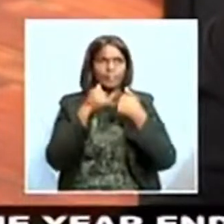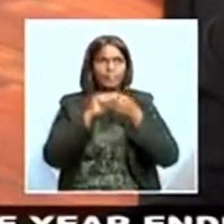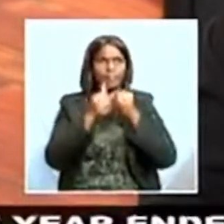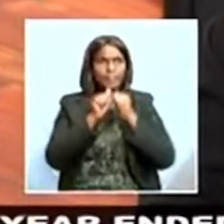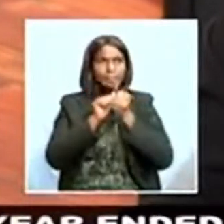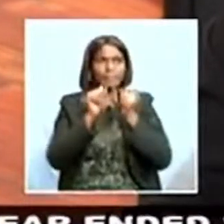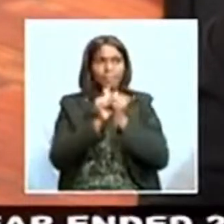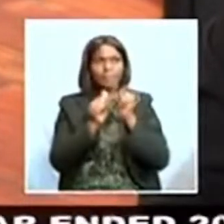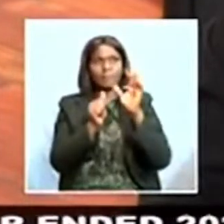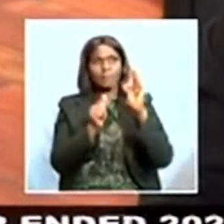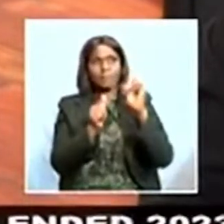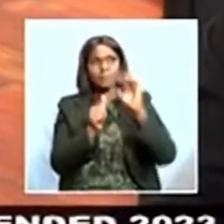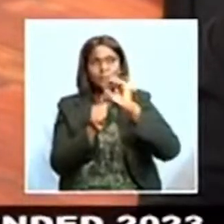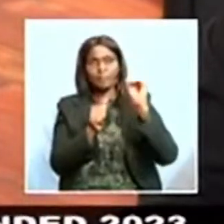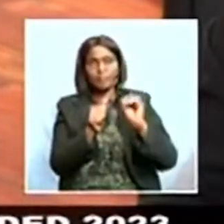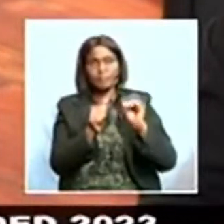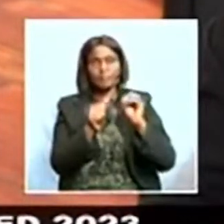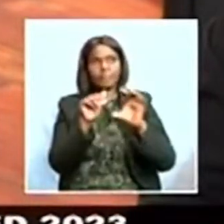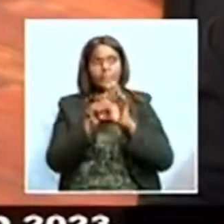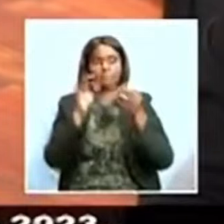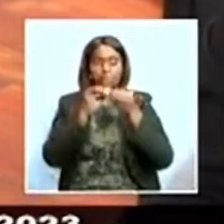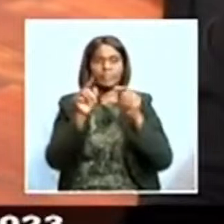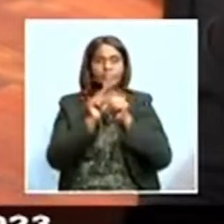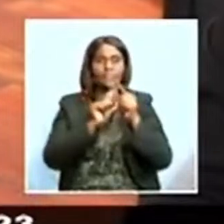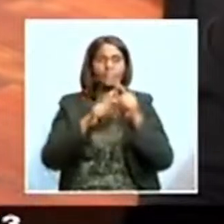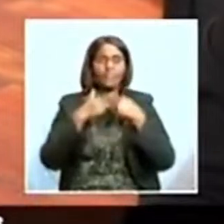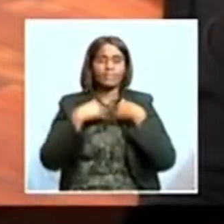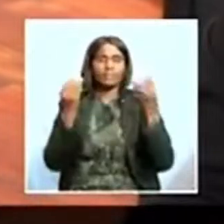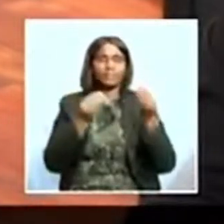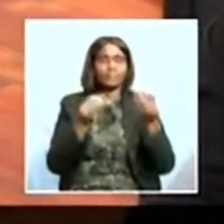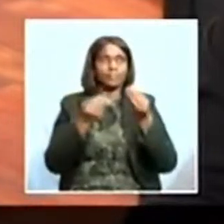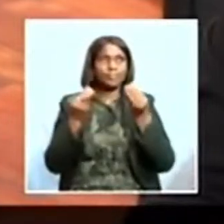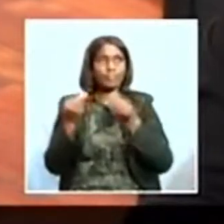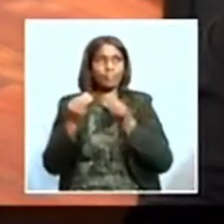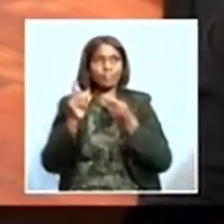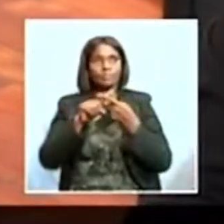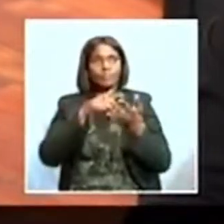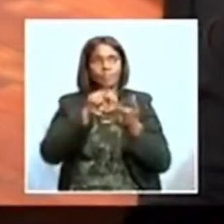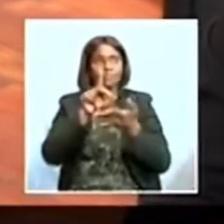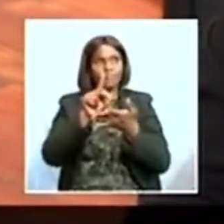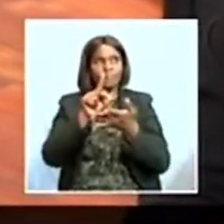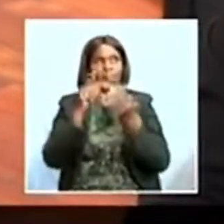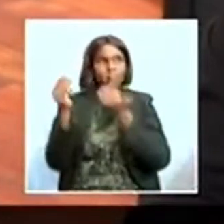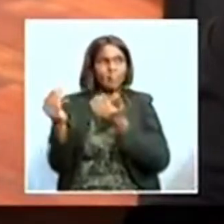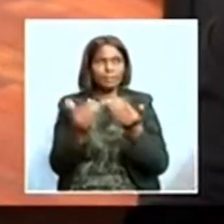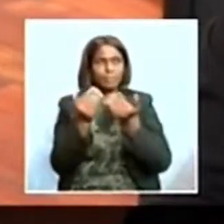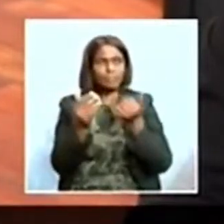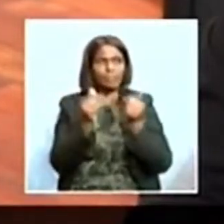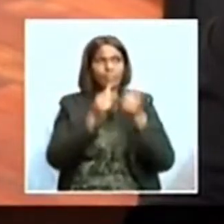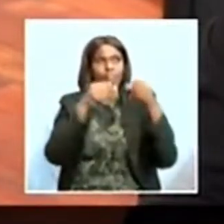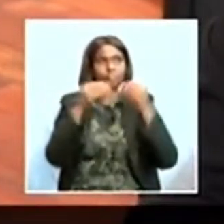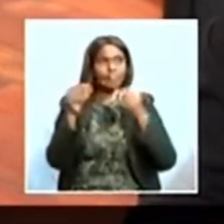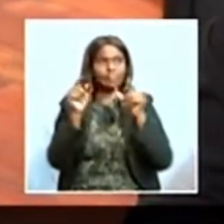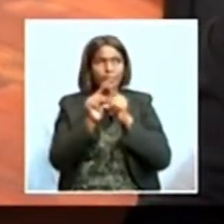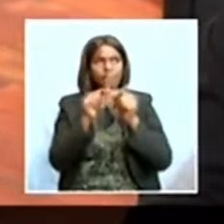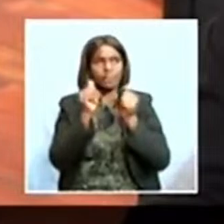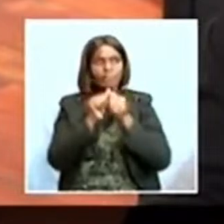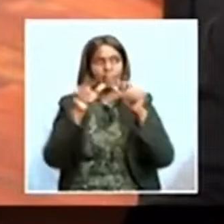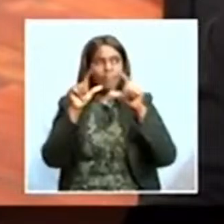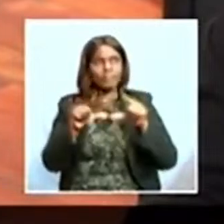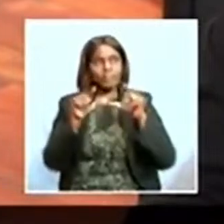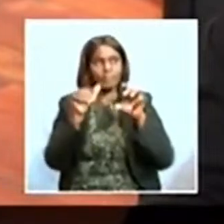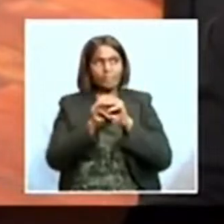by 70%. In addition, there was resistance to pay bus and market fees as well as low demand on